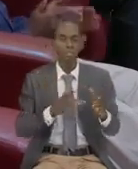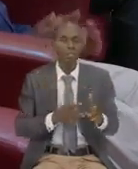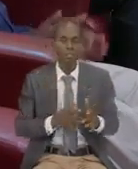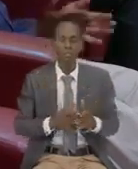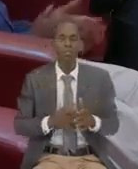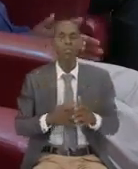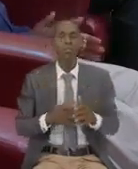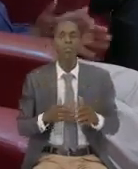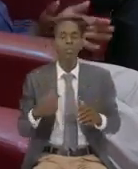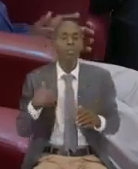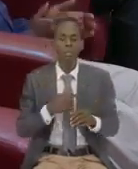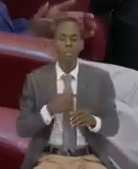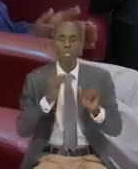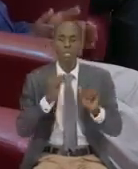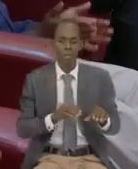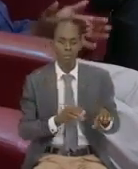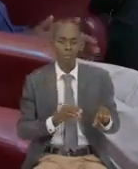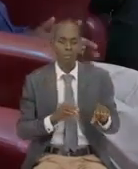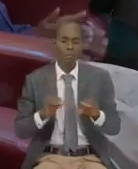Name